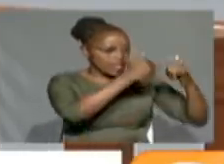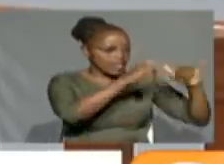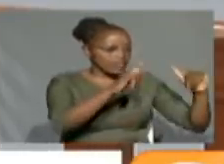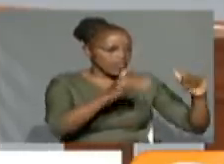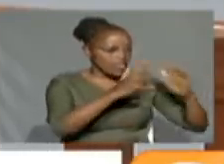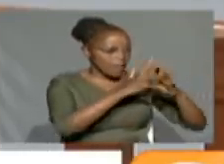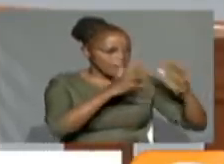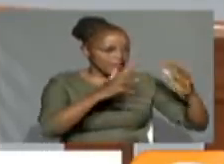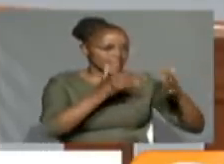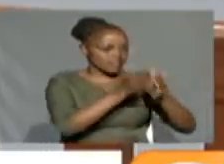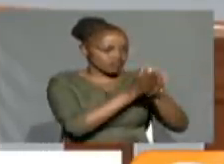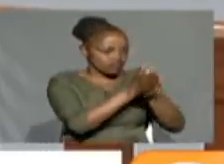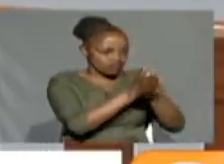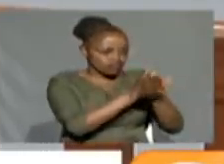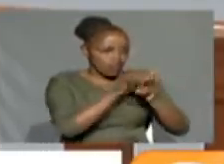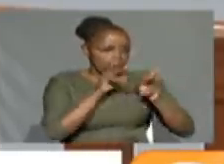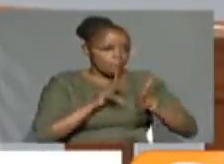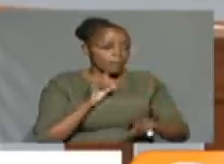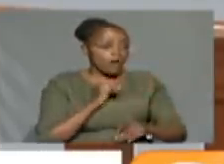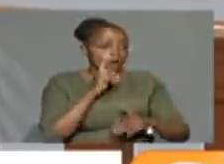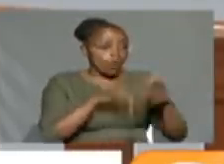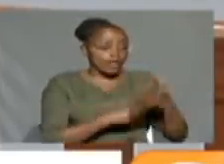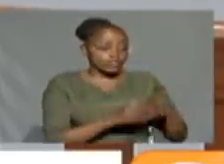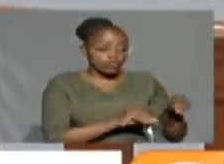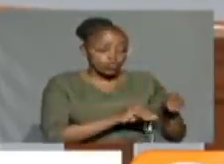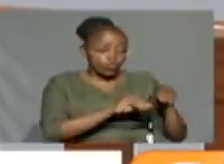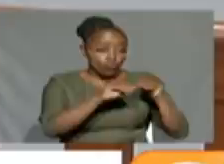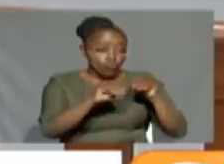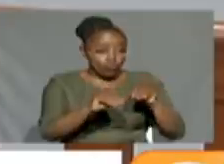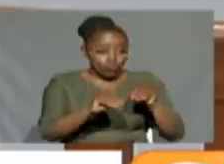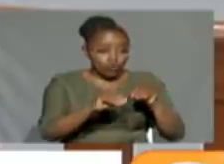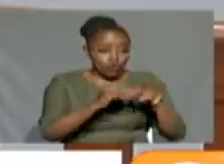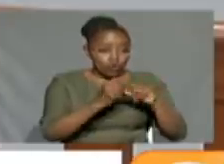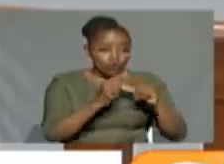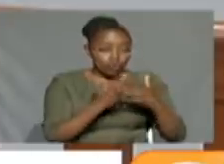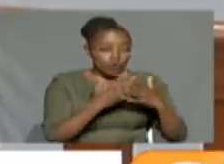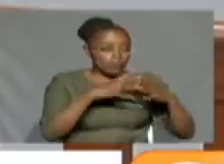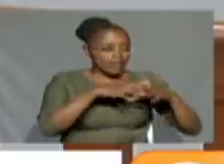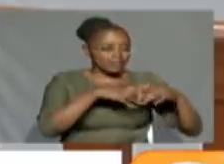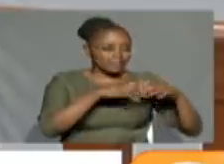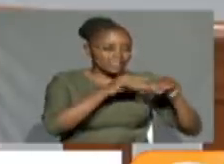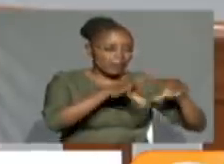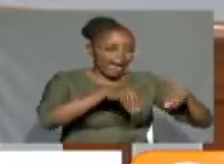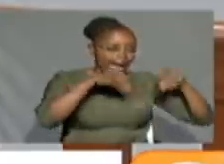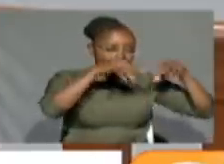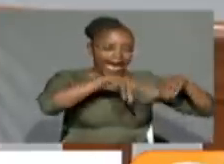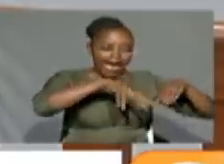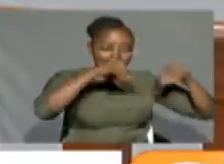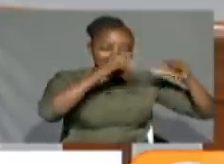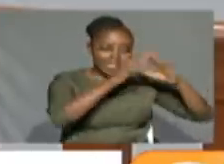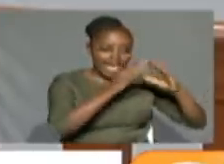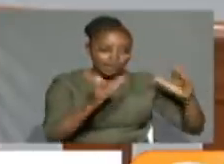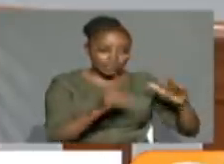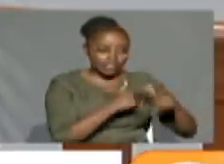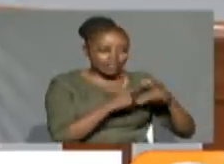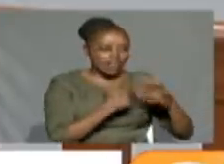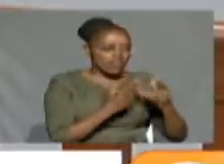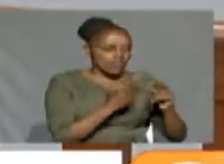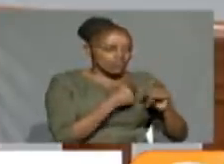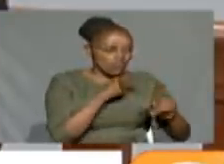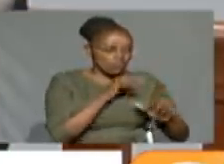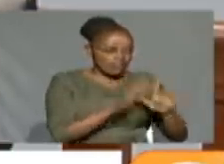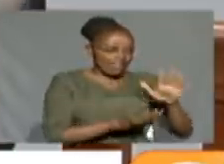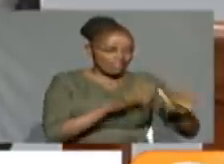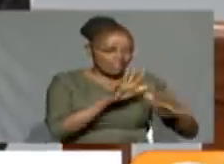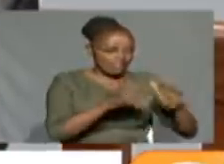greatest aspiration of our people was to move out of grass-thatched houses. It was to move out of mud houses. So